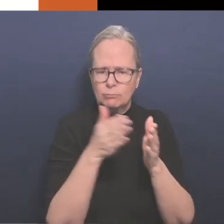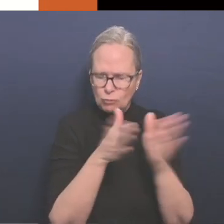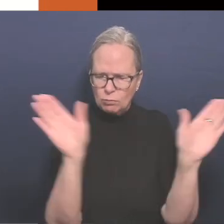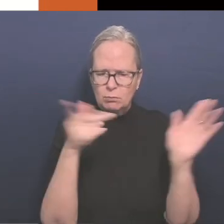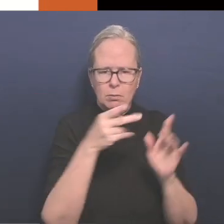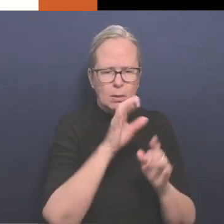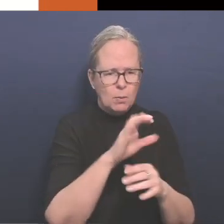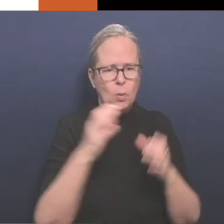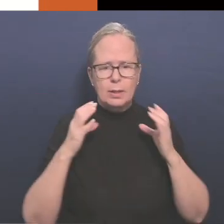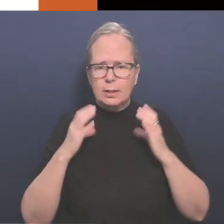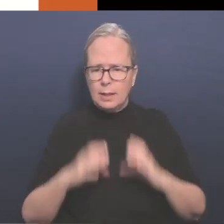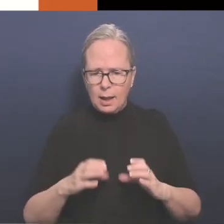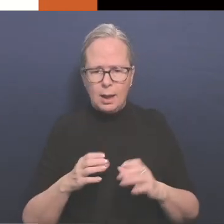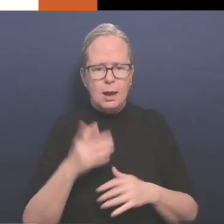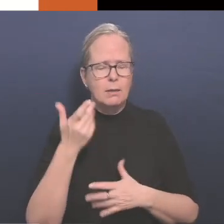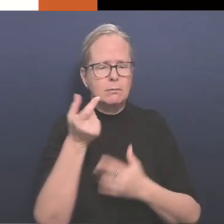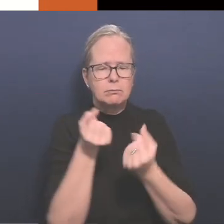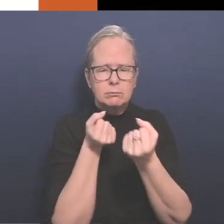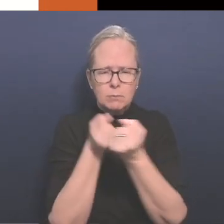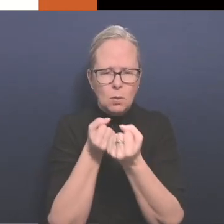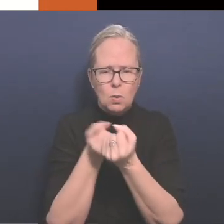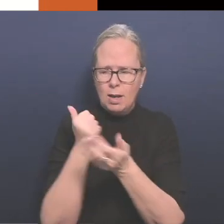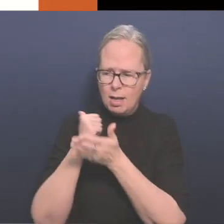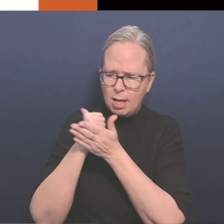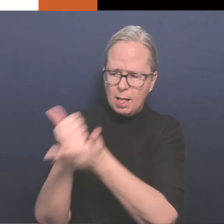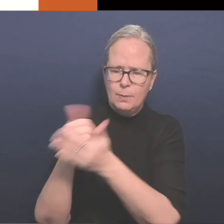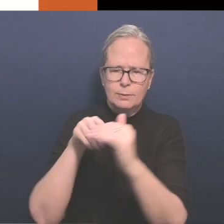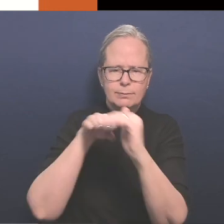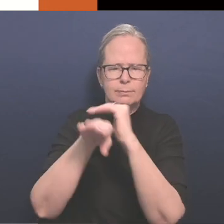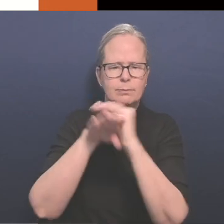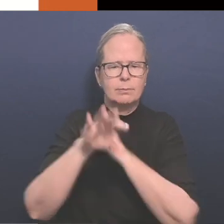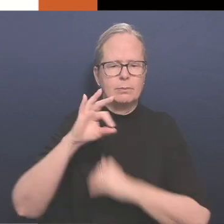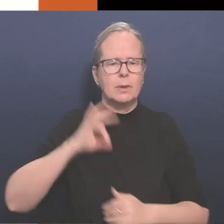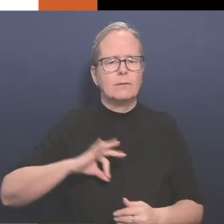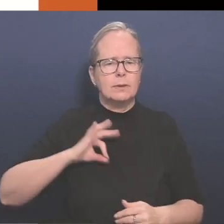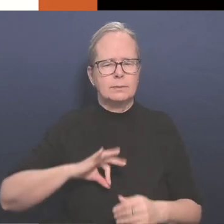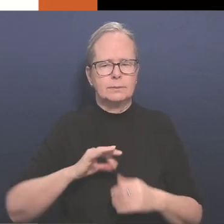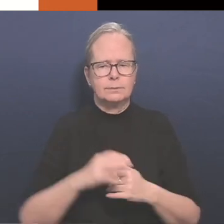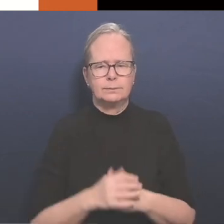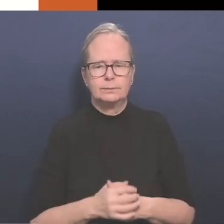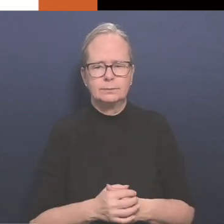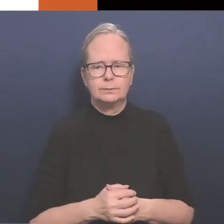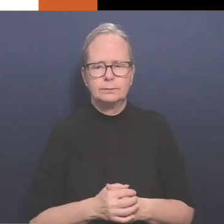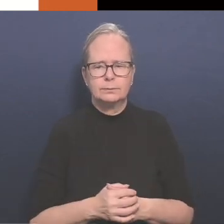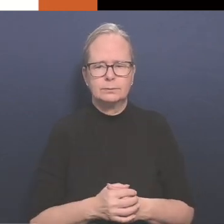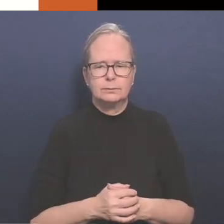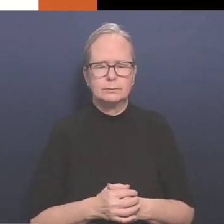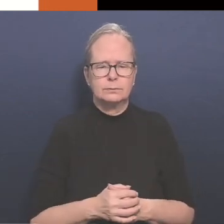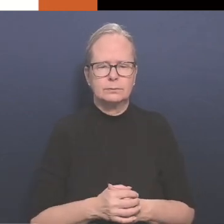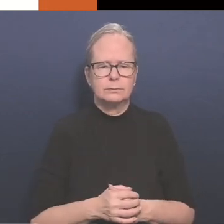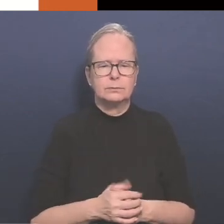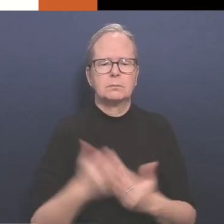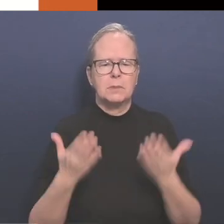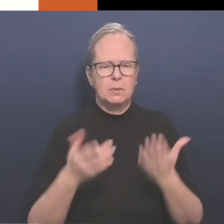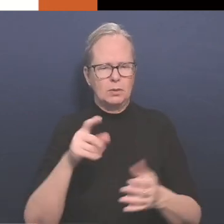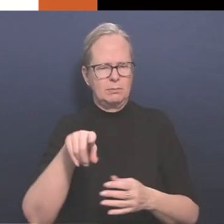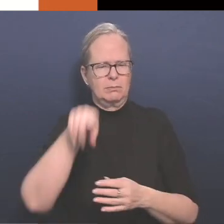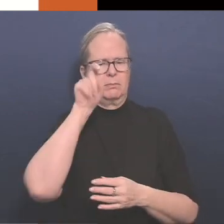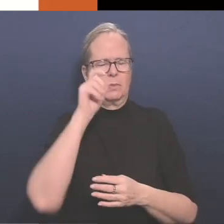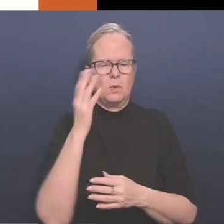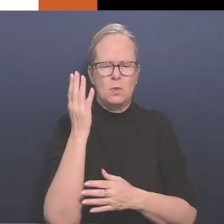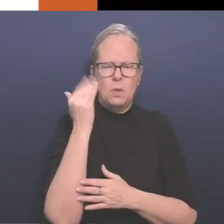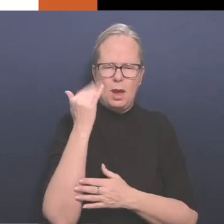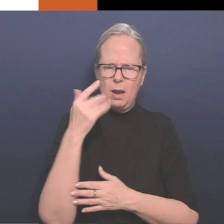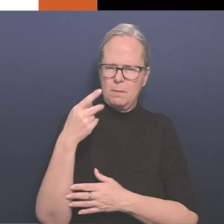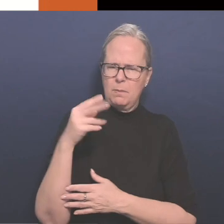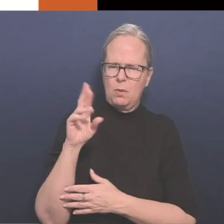benefits or have helped someone else get them, you're aware that the process can be very complex. And disability